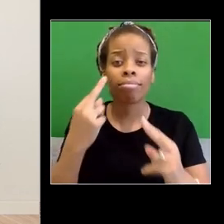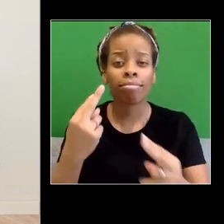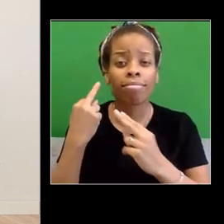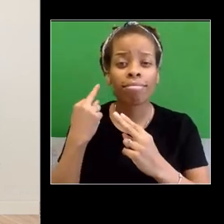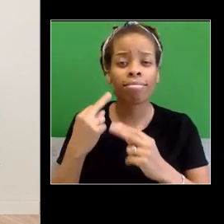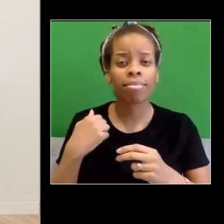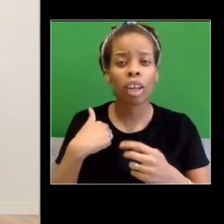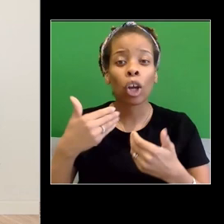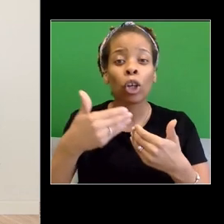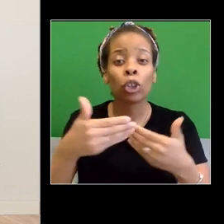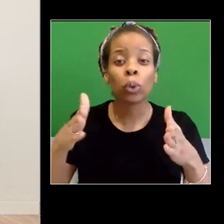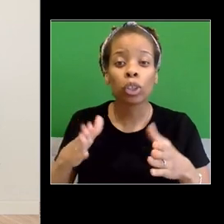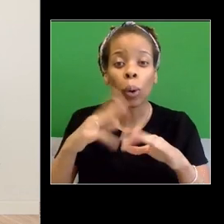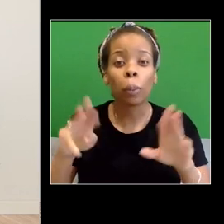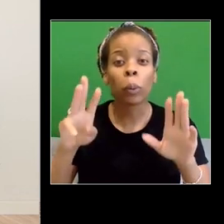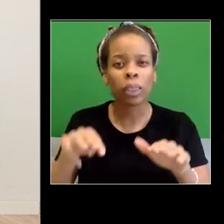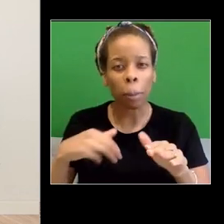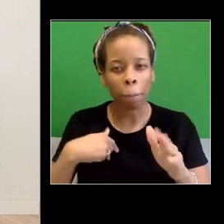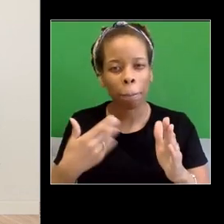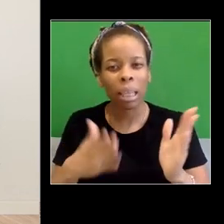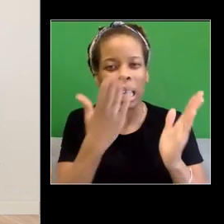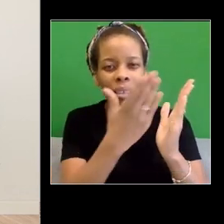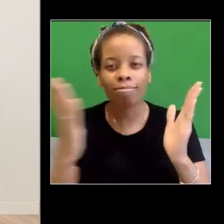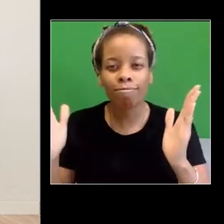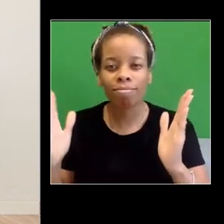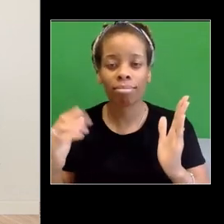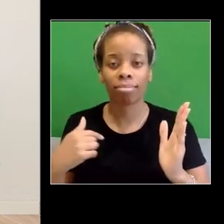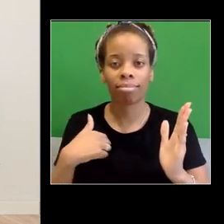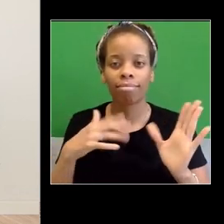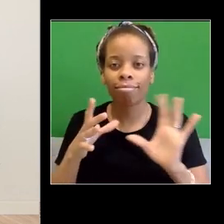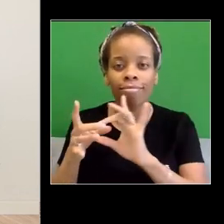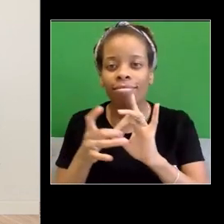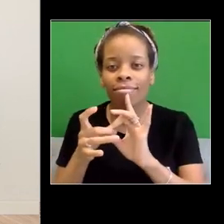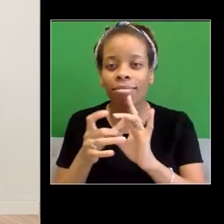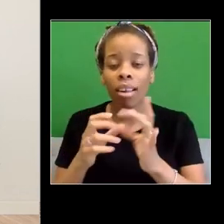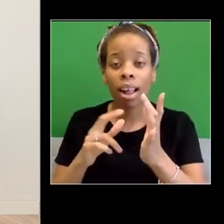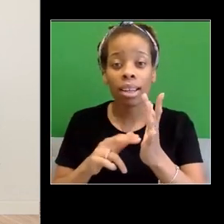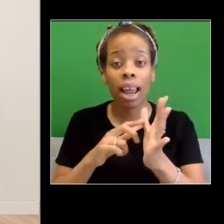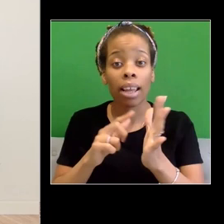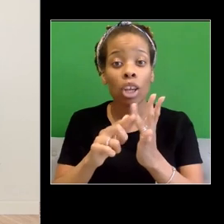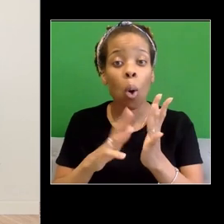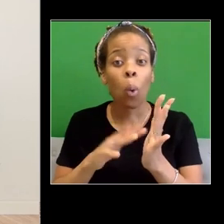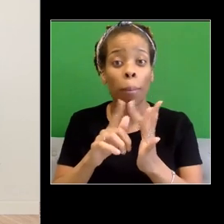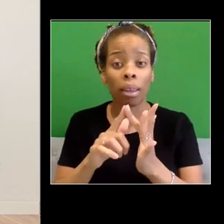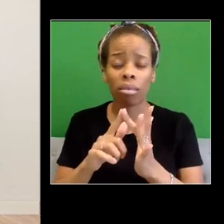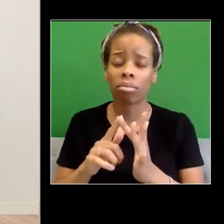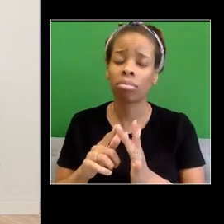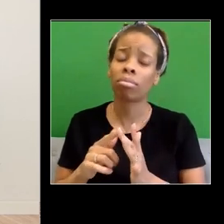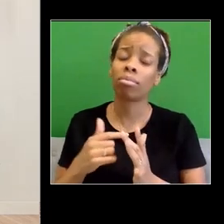show, and working with Naomi on that, and I'll never forget some of the wisest